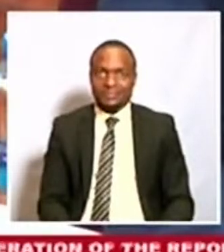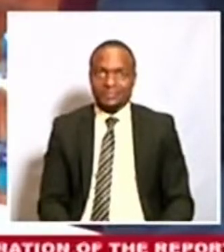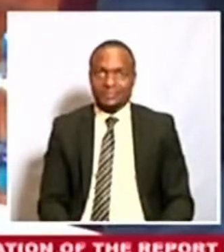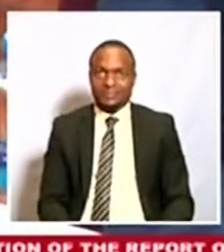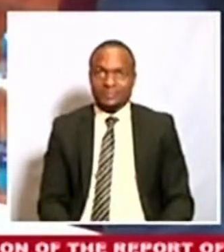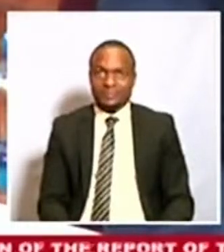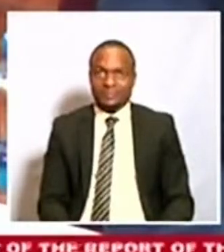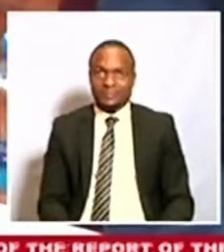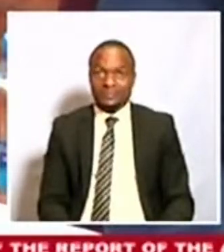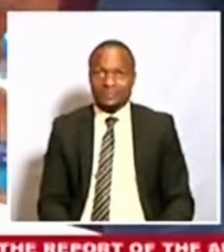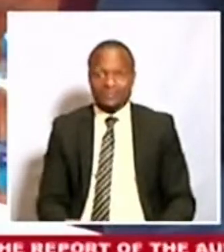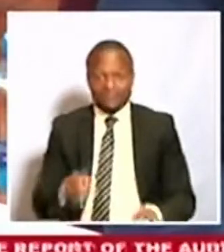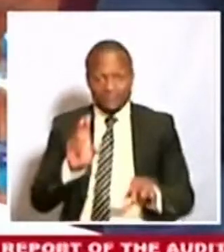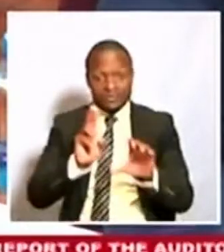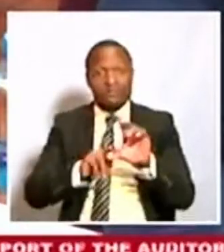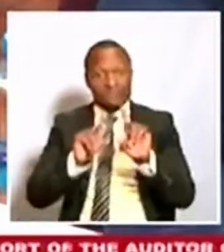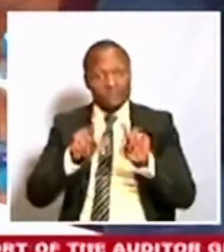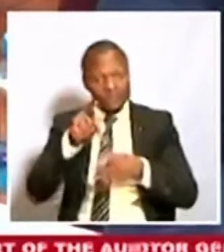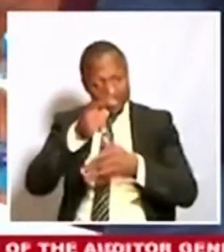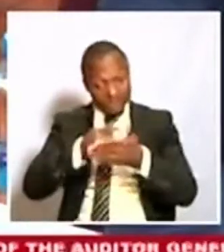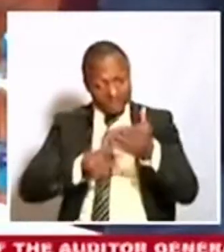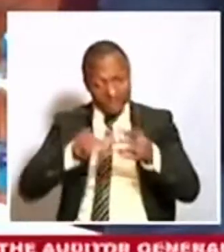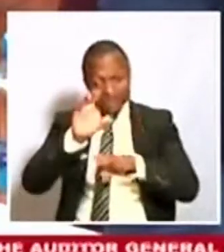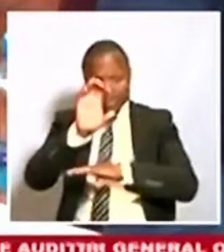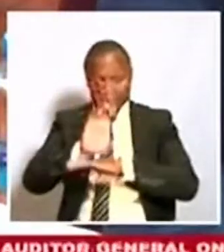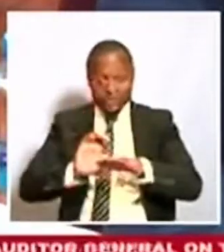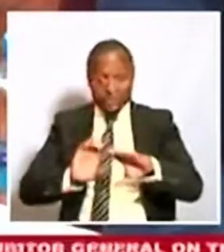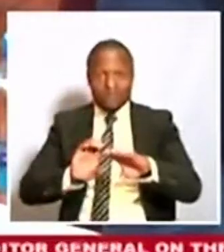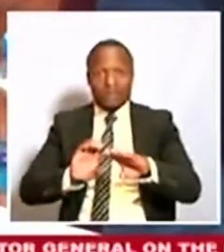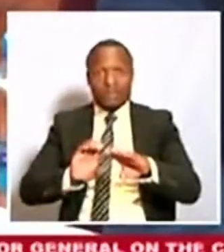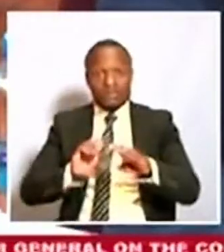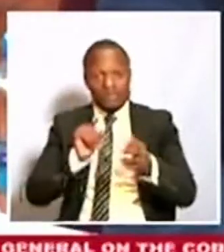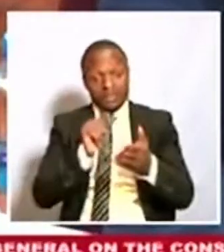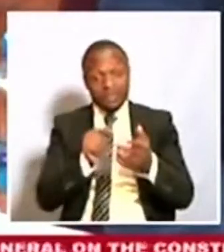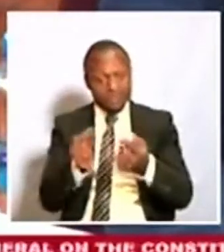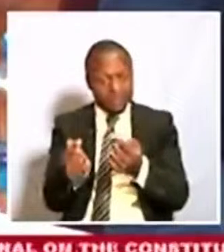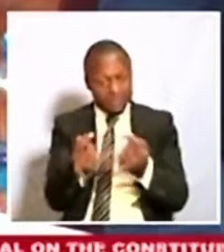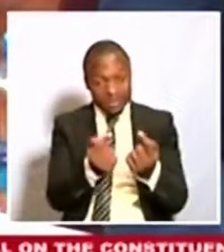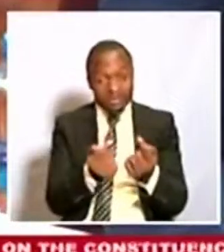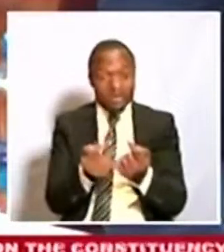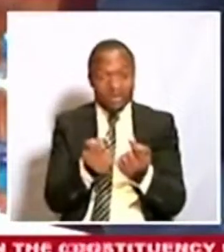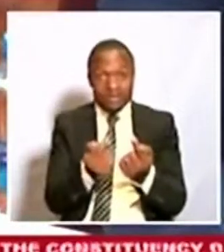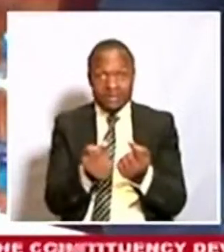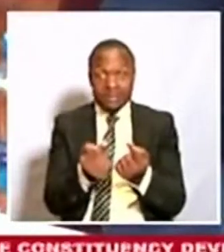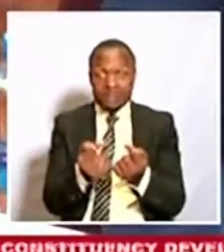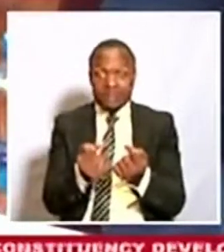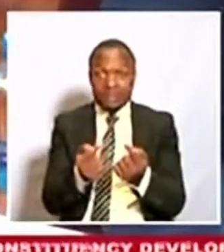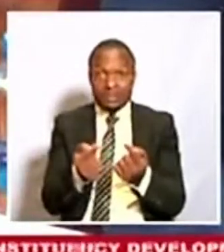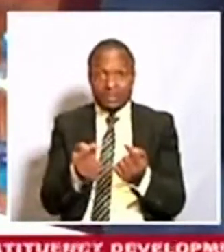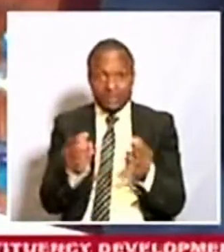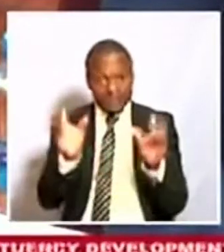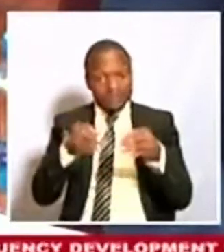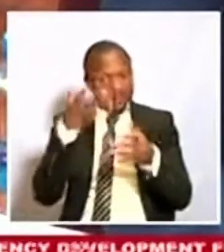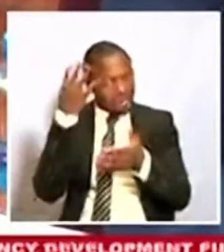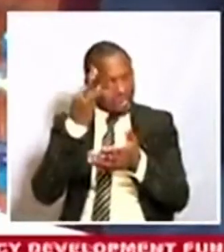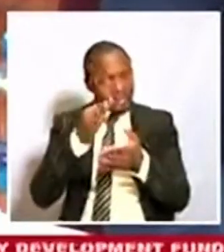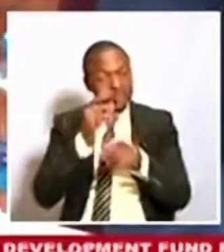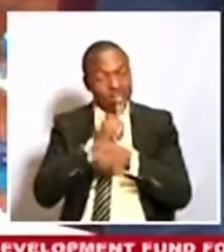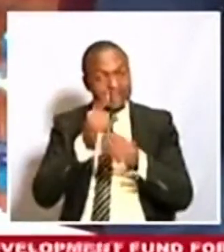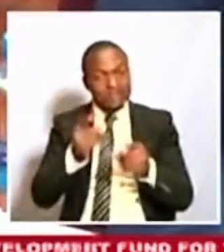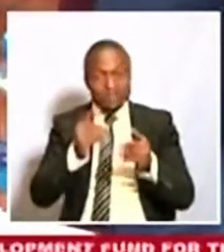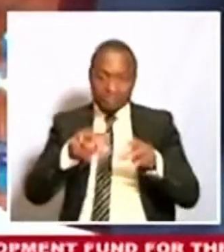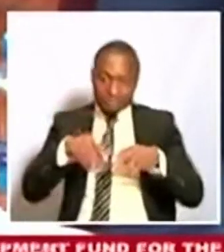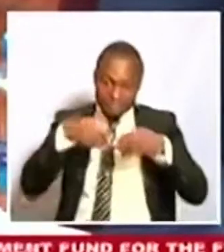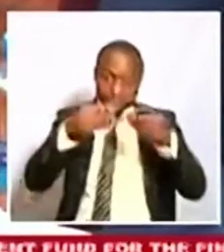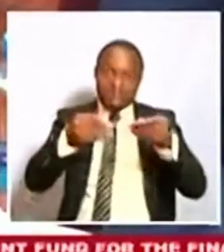Yes. Chair, what caused this situation is that... Council Secretary, what you do is just continue